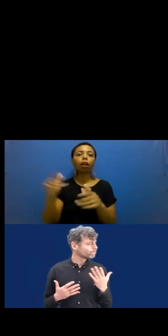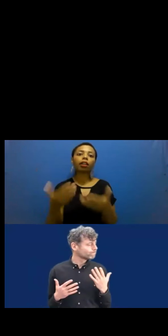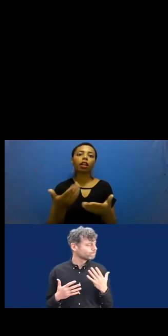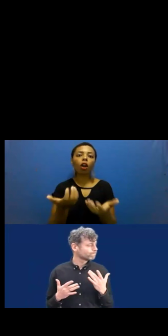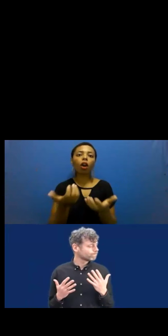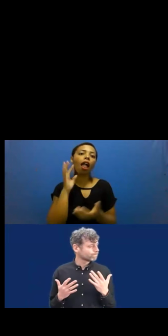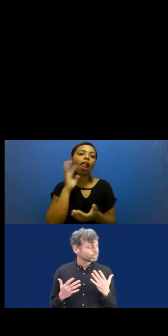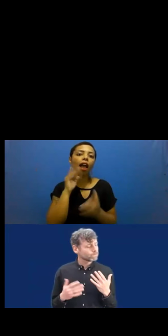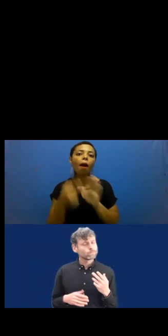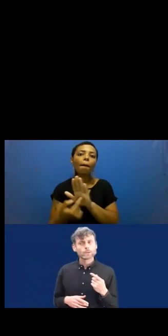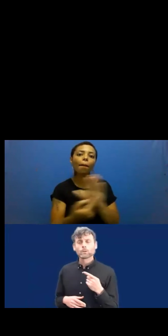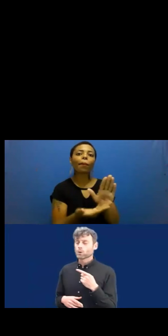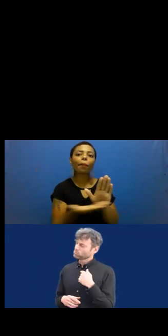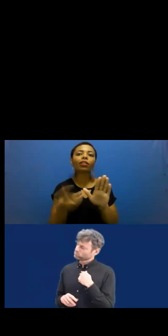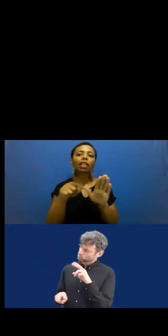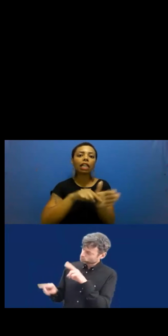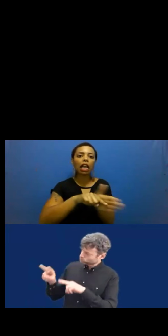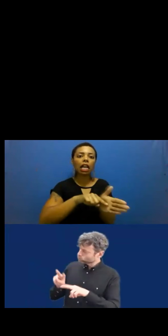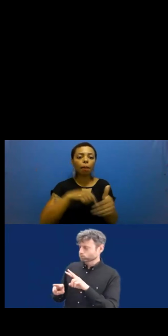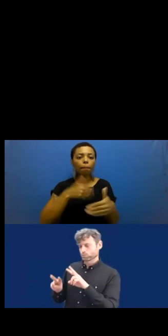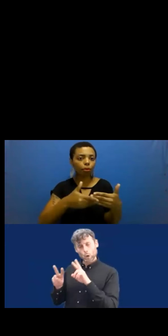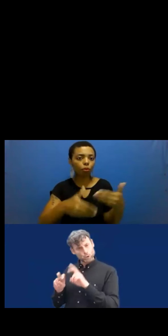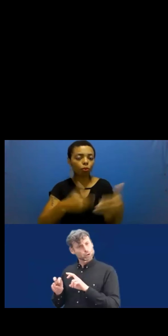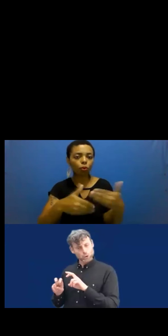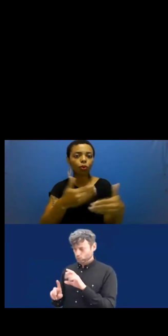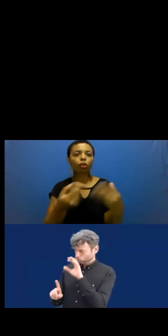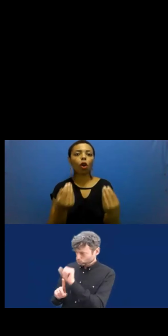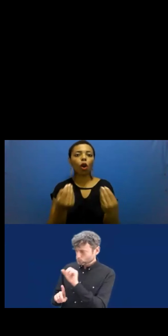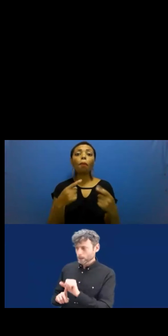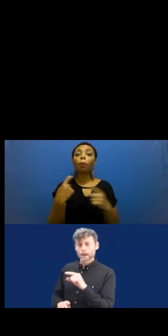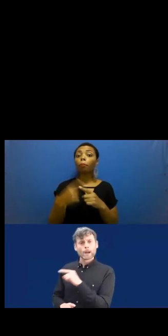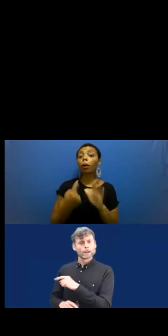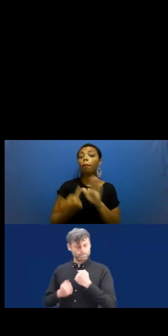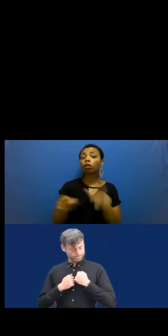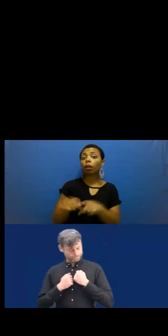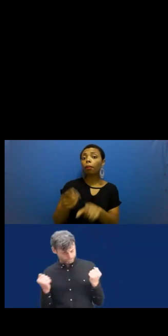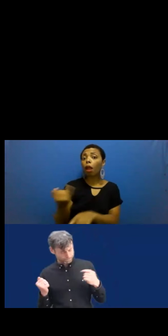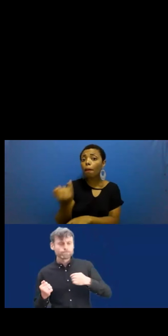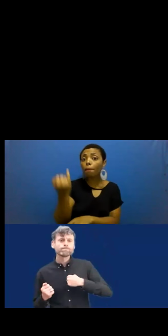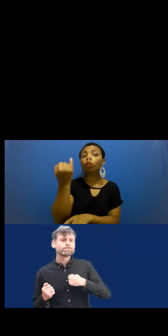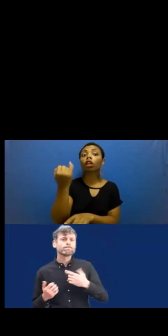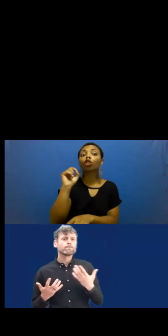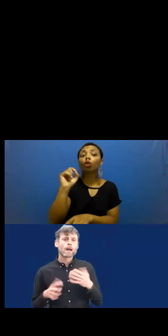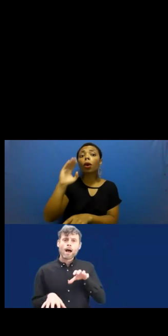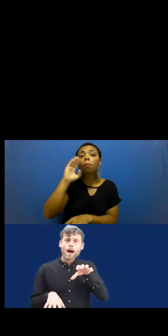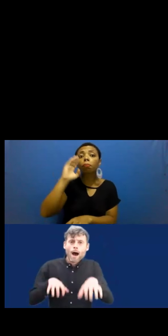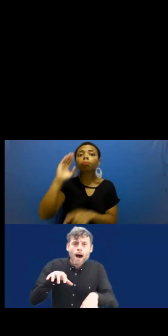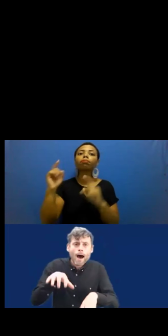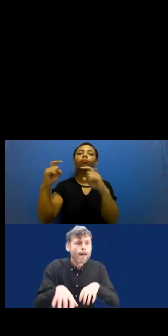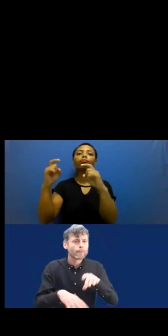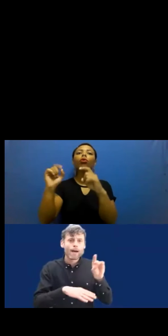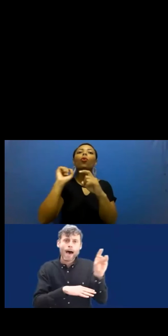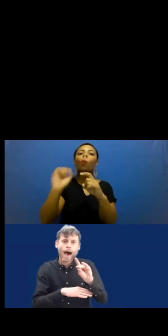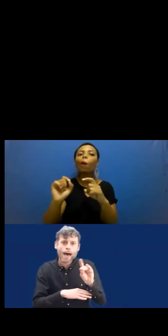through this research process that the relevance of animals and the topic of tolerance take a leading role